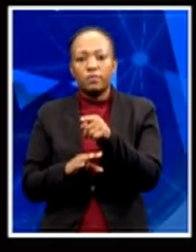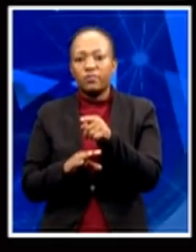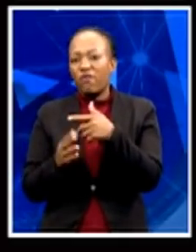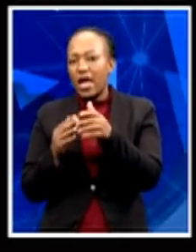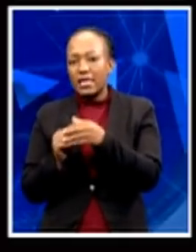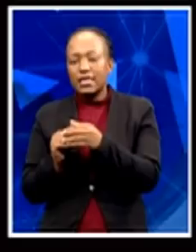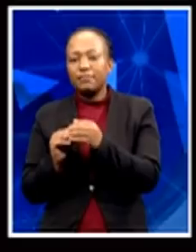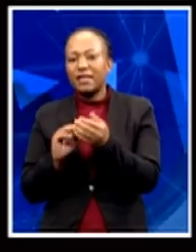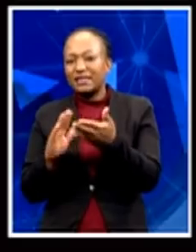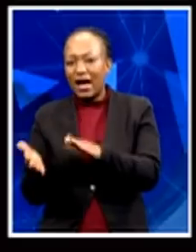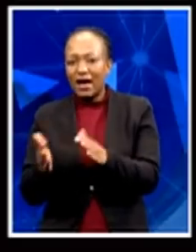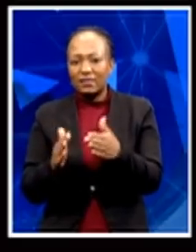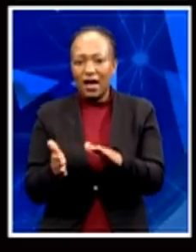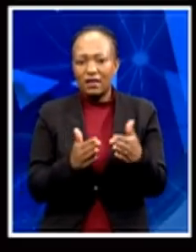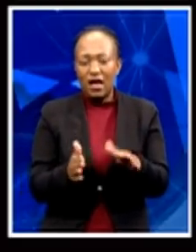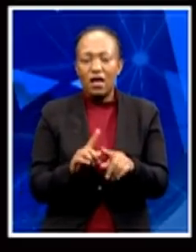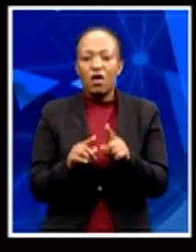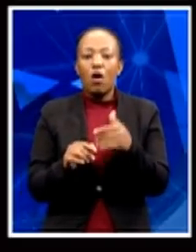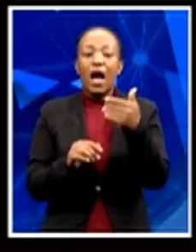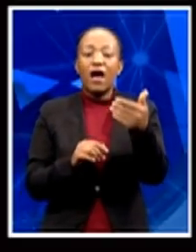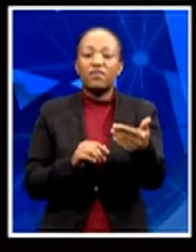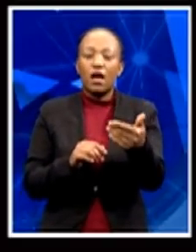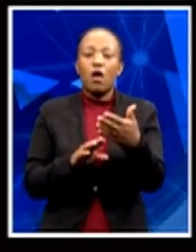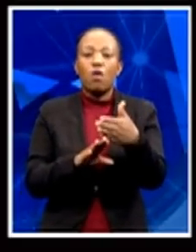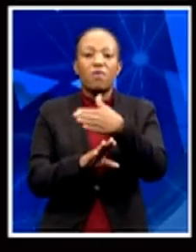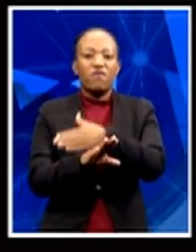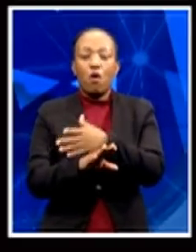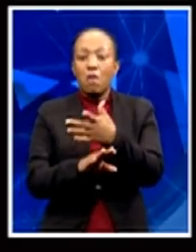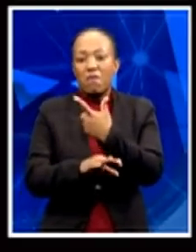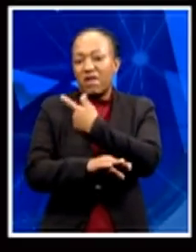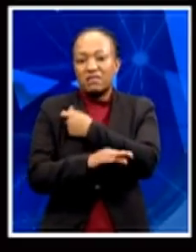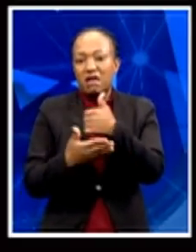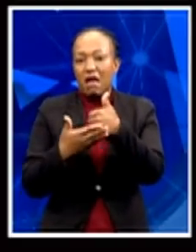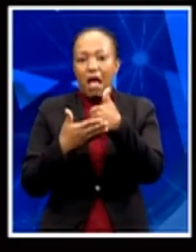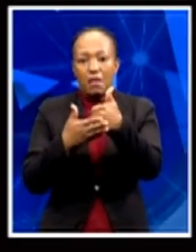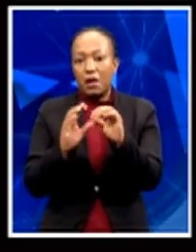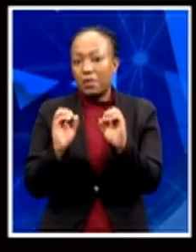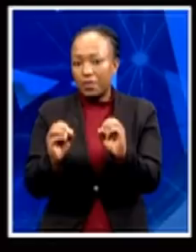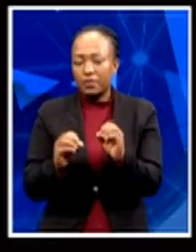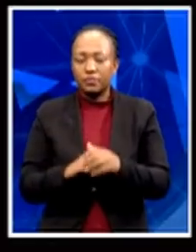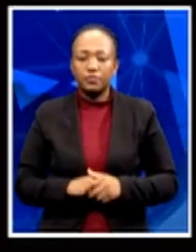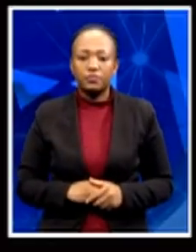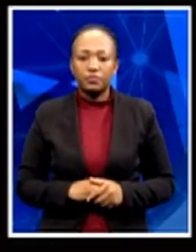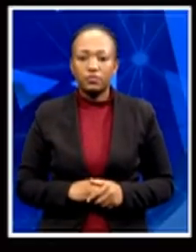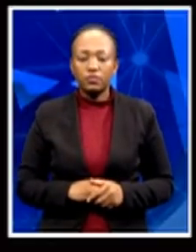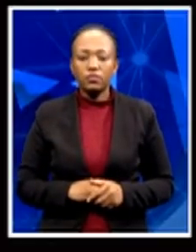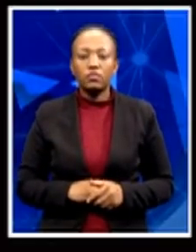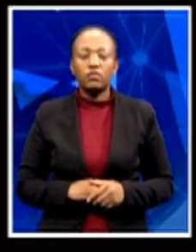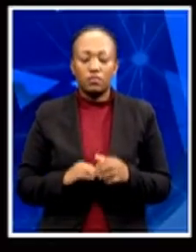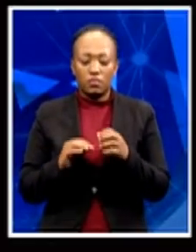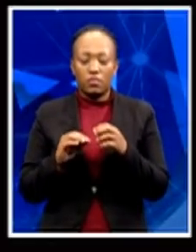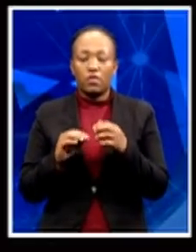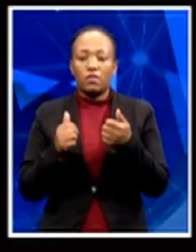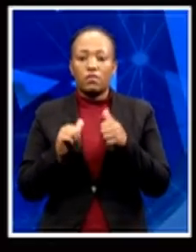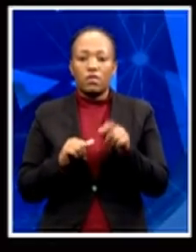vaccine, or the vaccine did not help? The other question is, why are we not considering, given the fact that we have a problem in terms of supply with vaccine, and